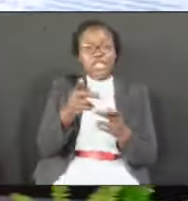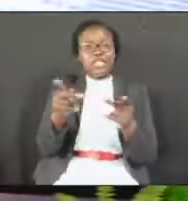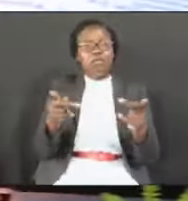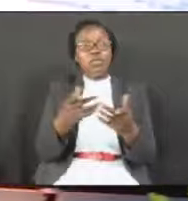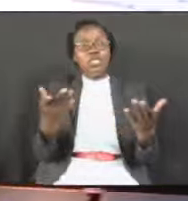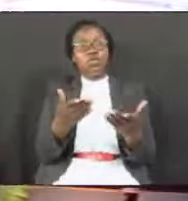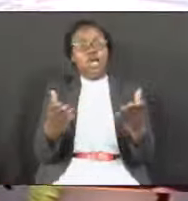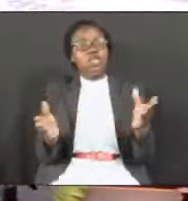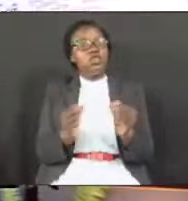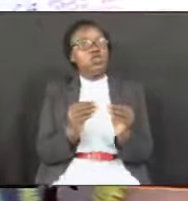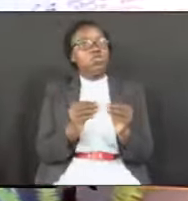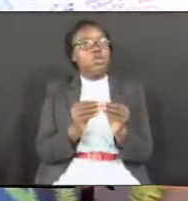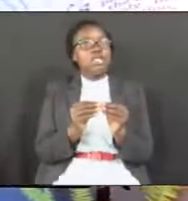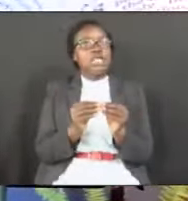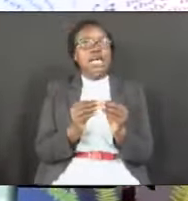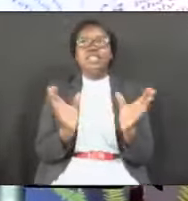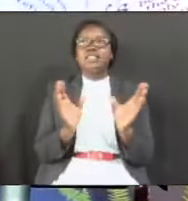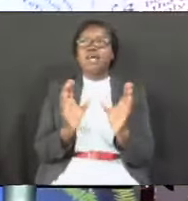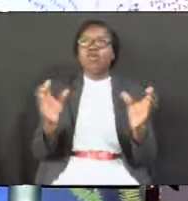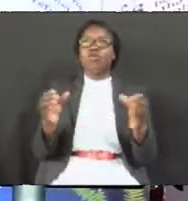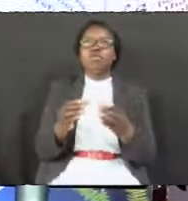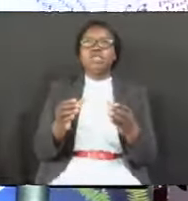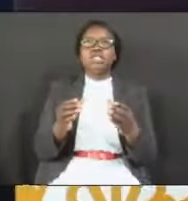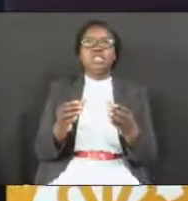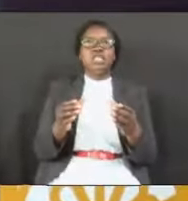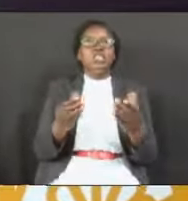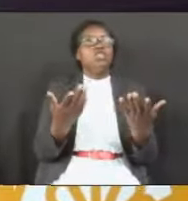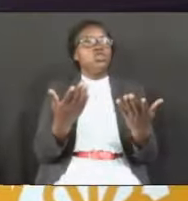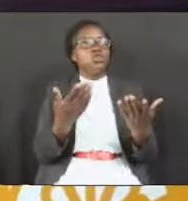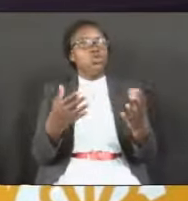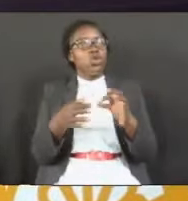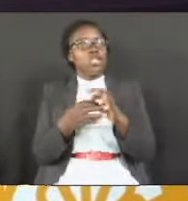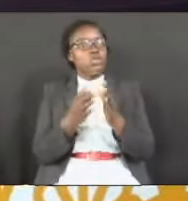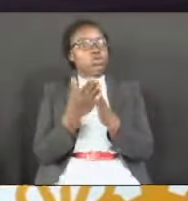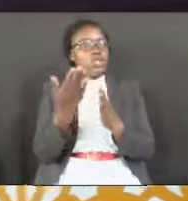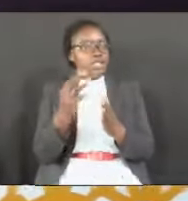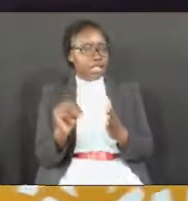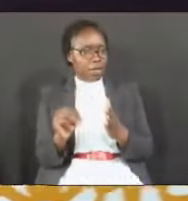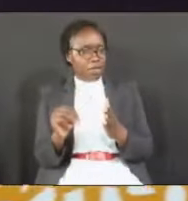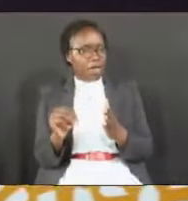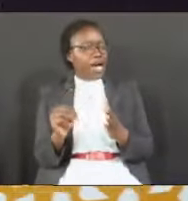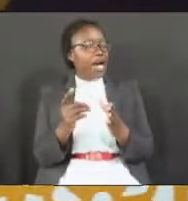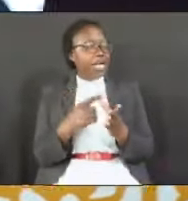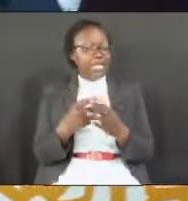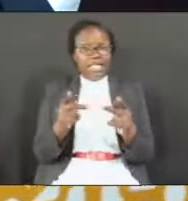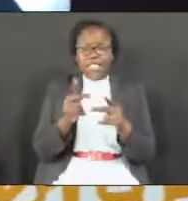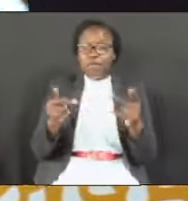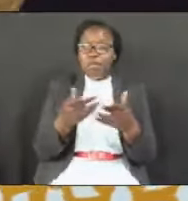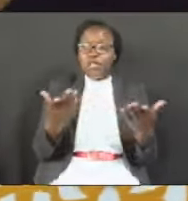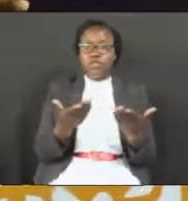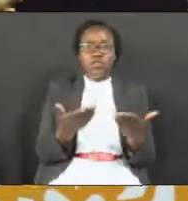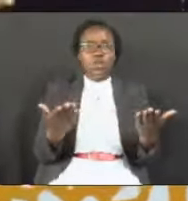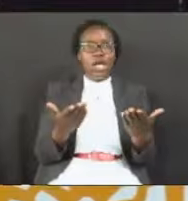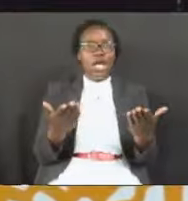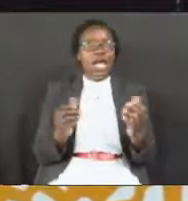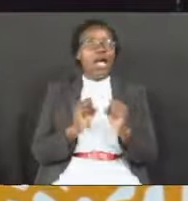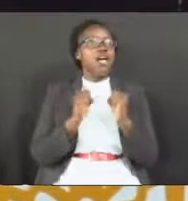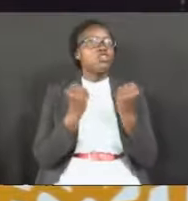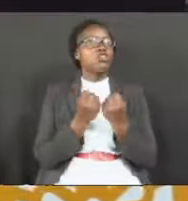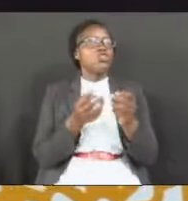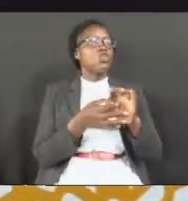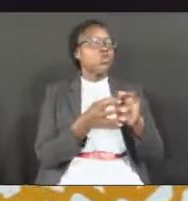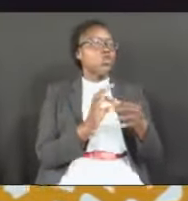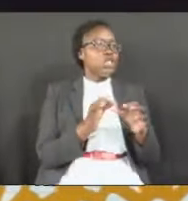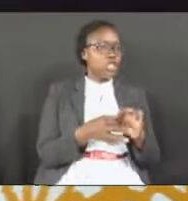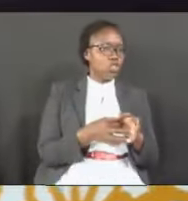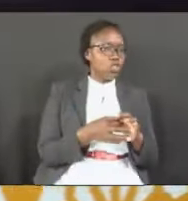you meet your community, tribe mates, and you connect with them. This is a place where we have a social connection, where